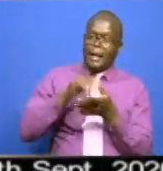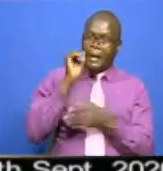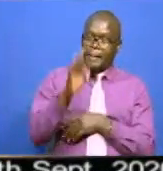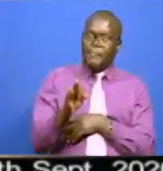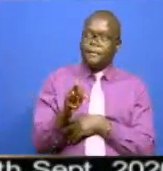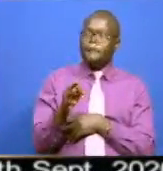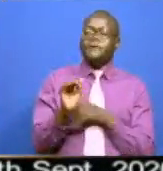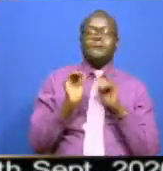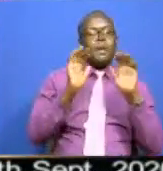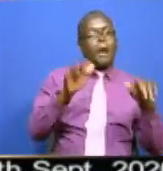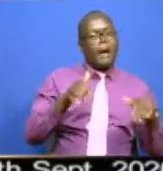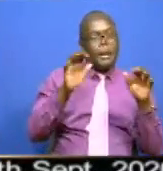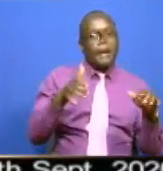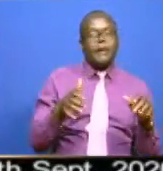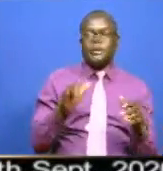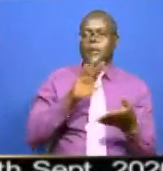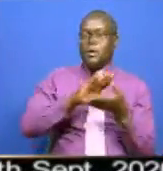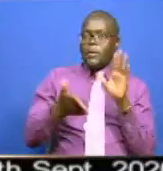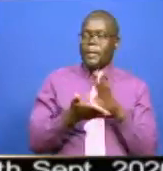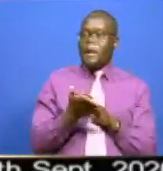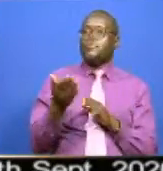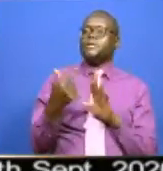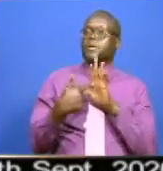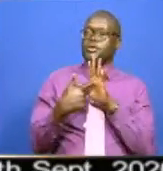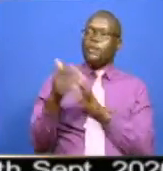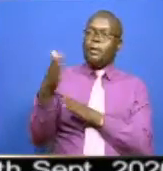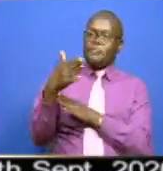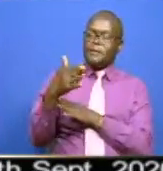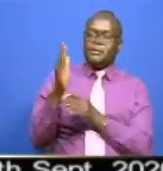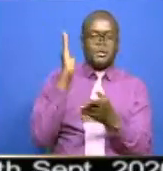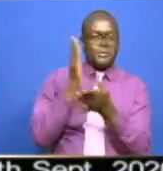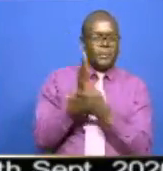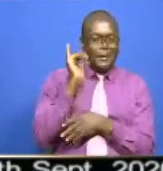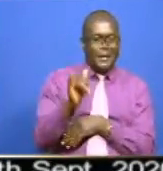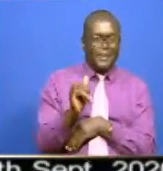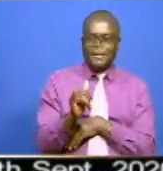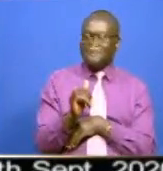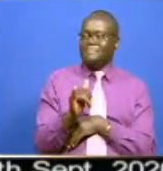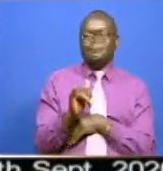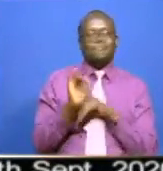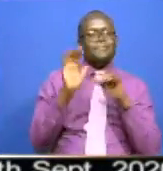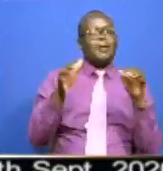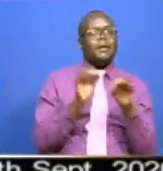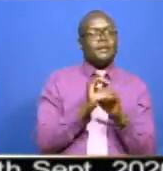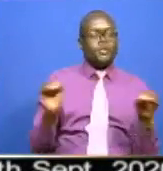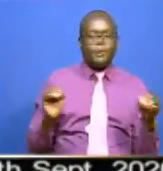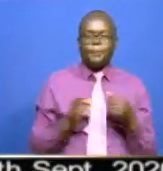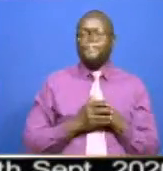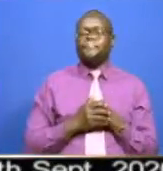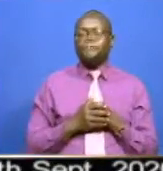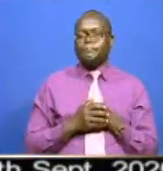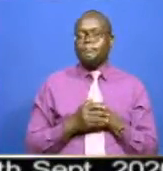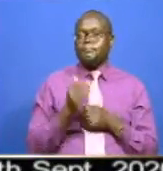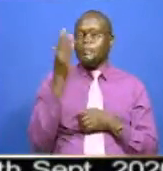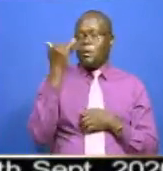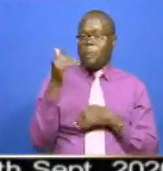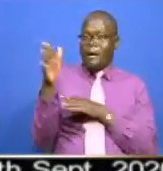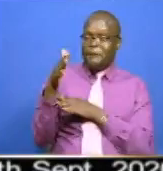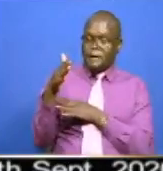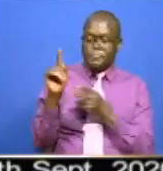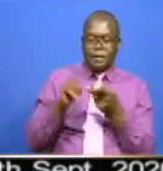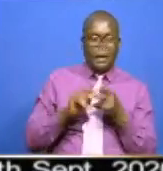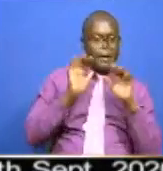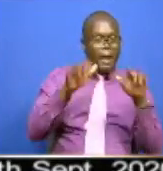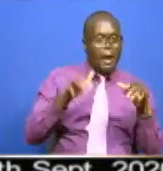about agriculture, without mentioning fisheries, it's also very lopsided, because fisheries and agriculture